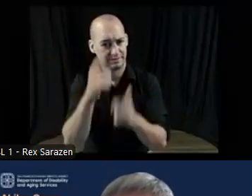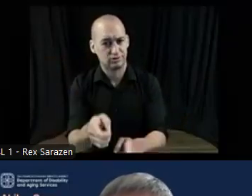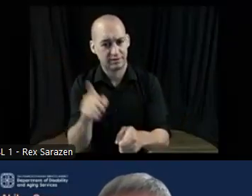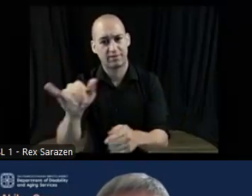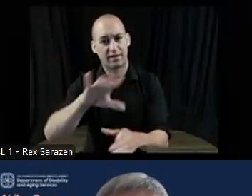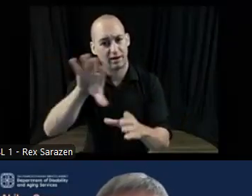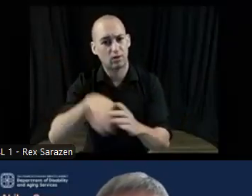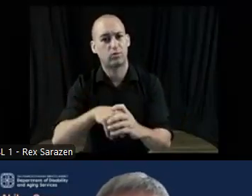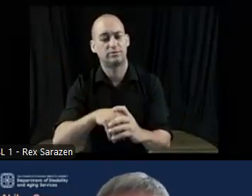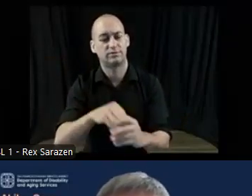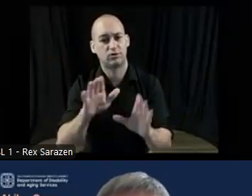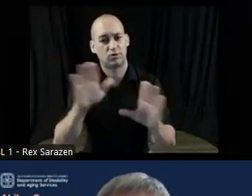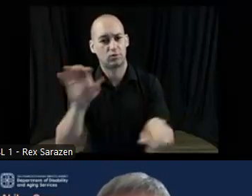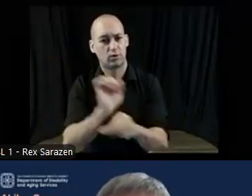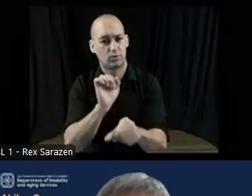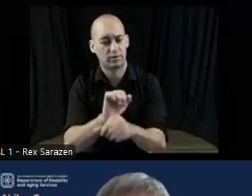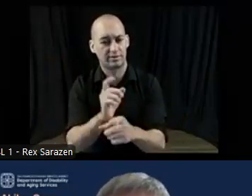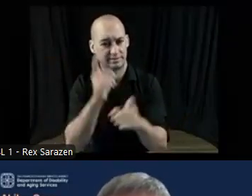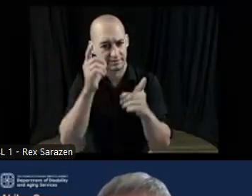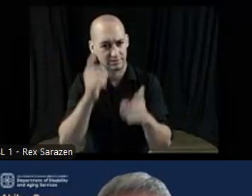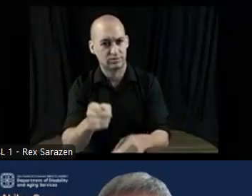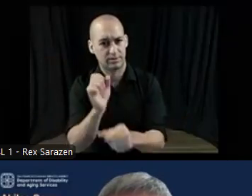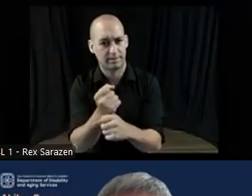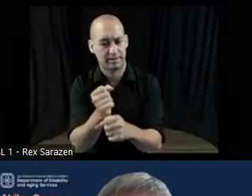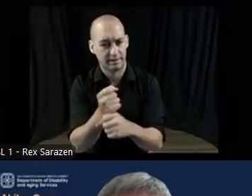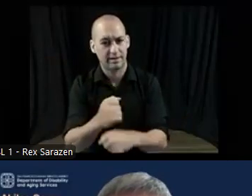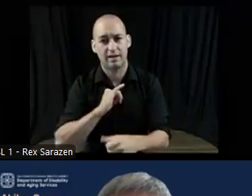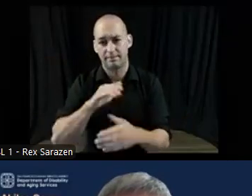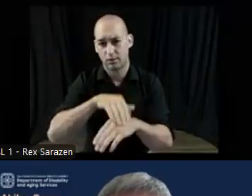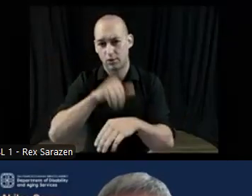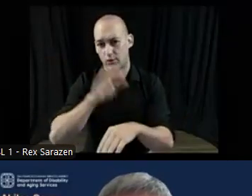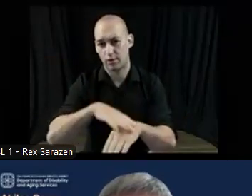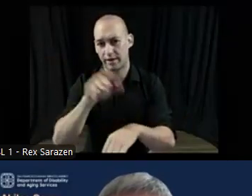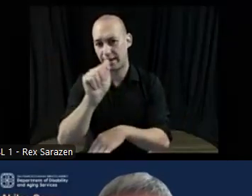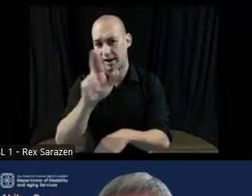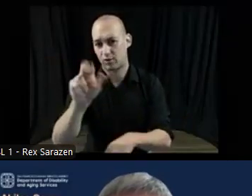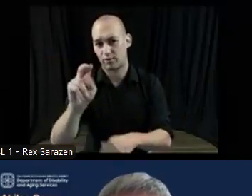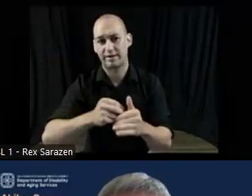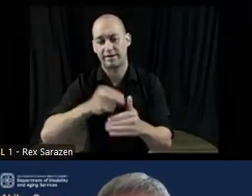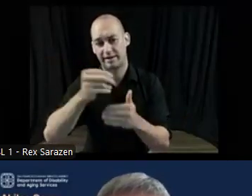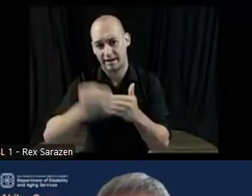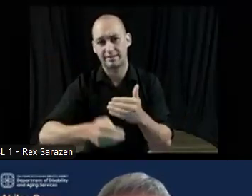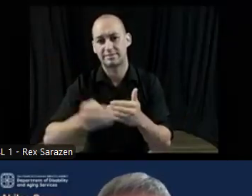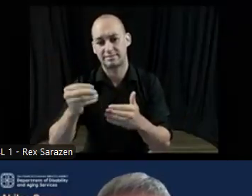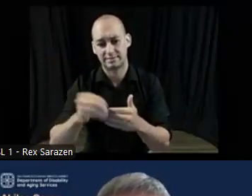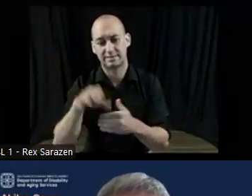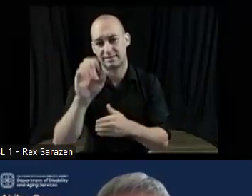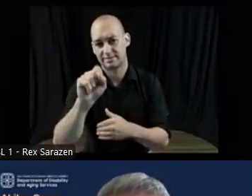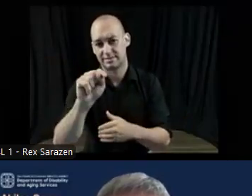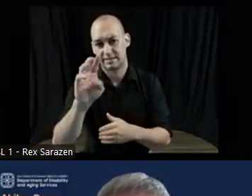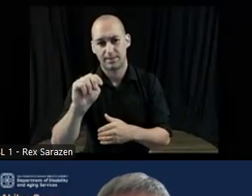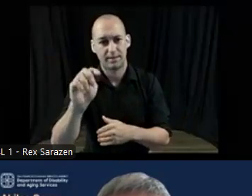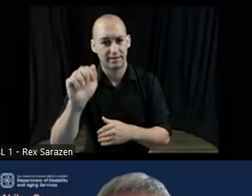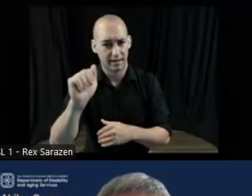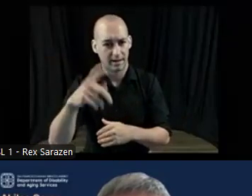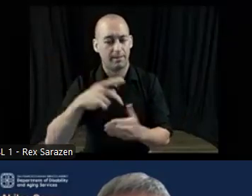the great work of supported decision making. I might call on Erin next to give us the update on the SDM TAP program. But I